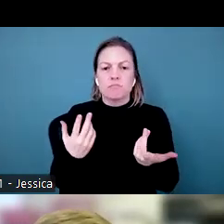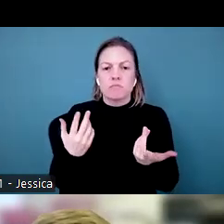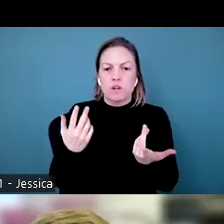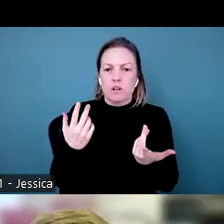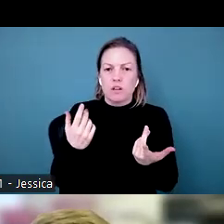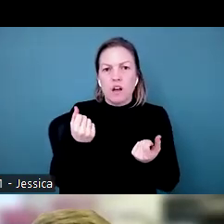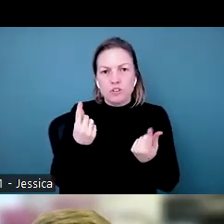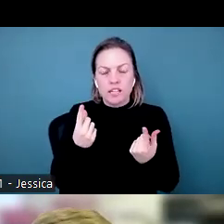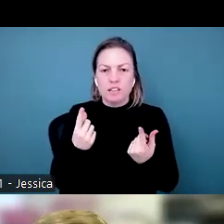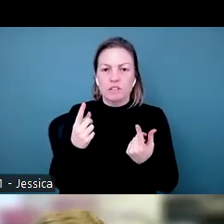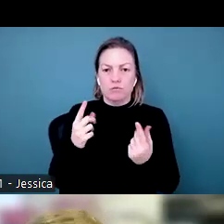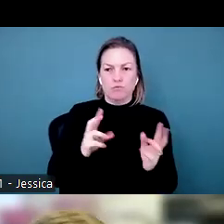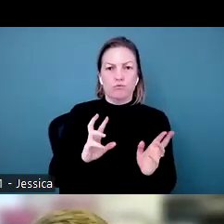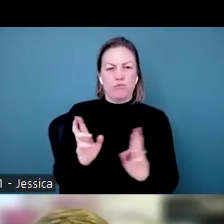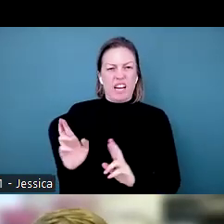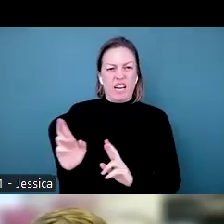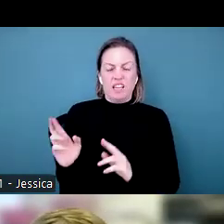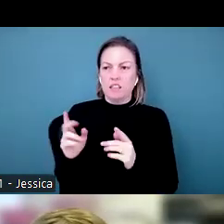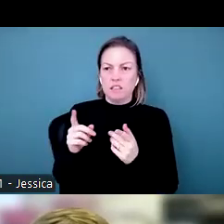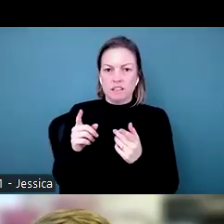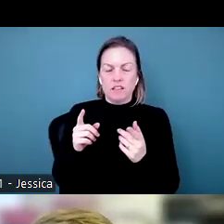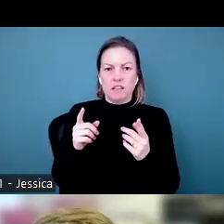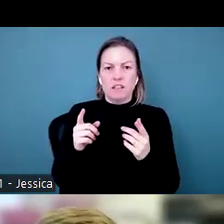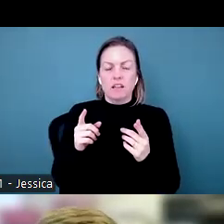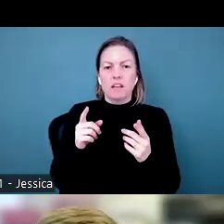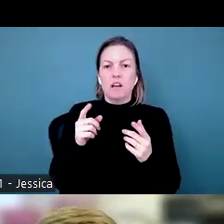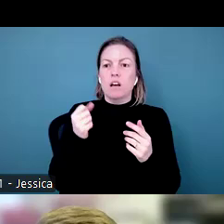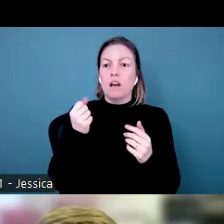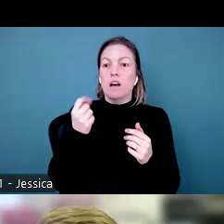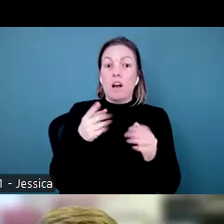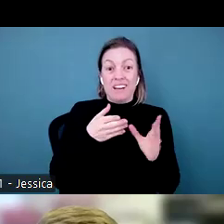how those changing roles impact